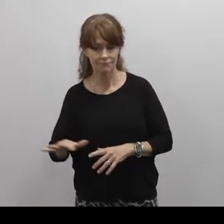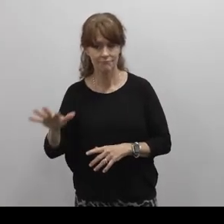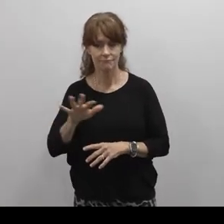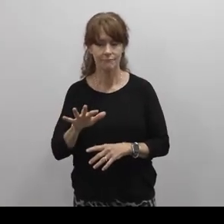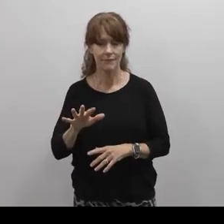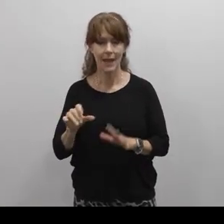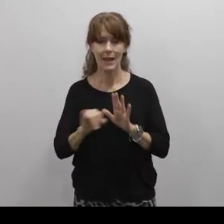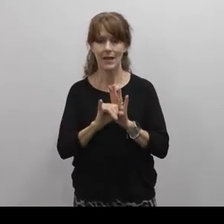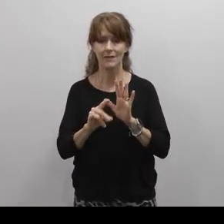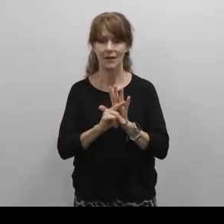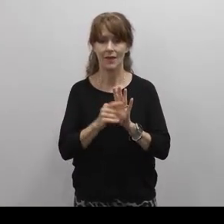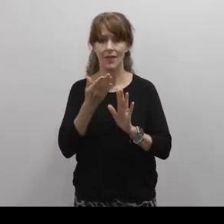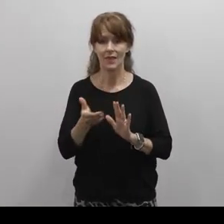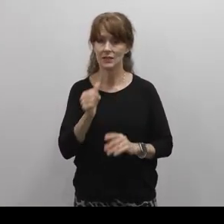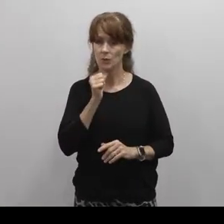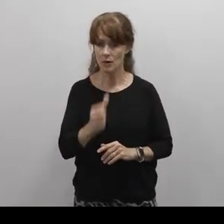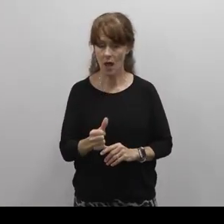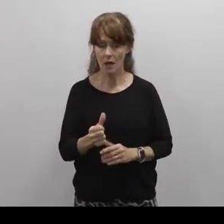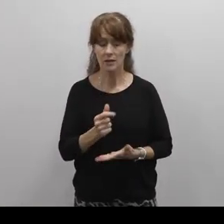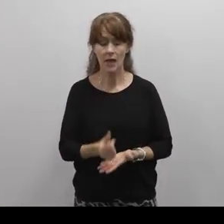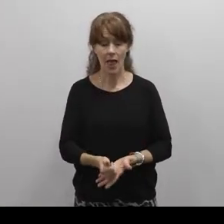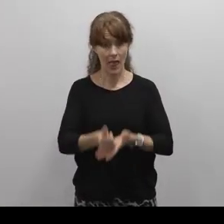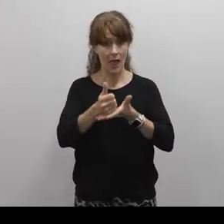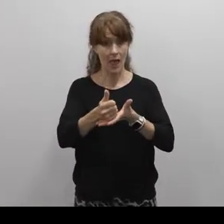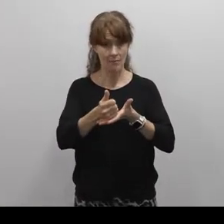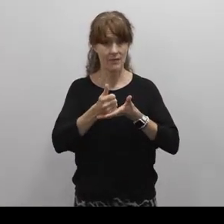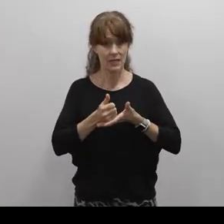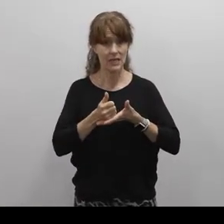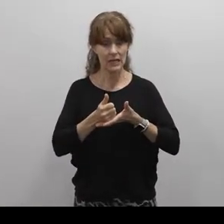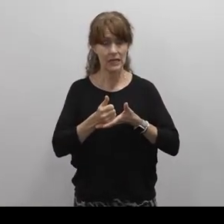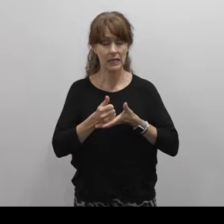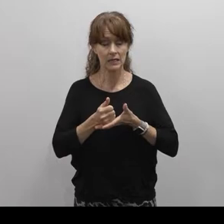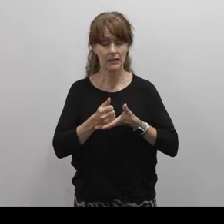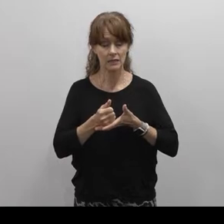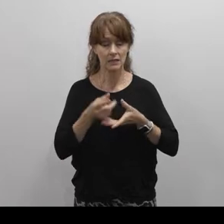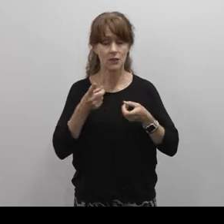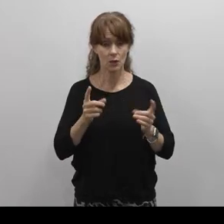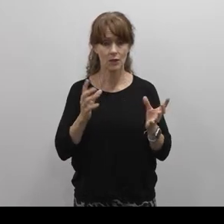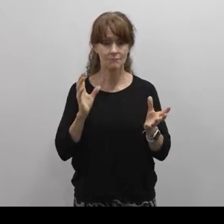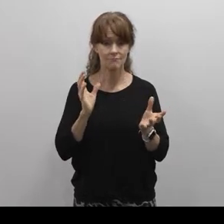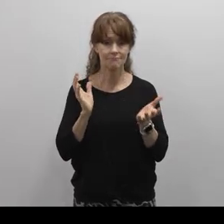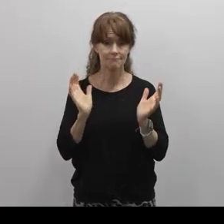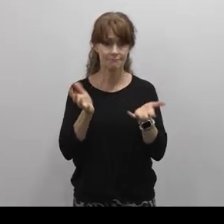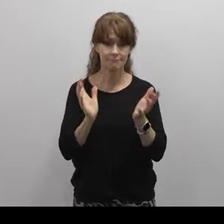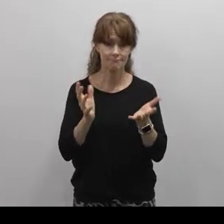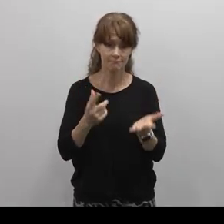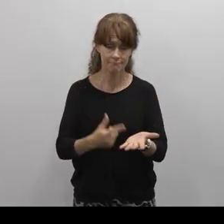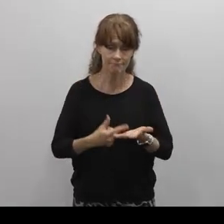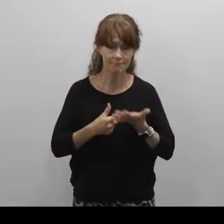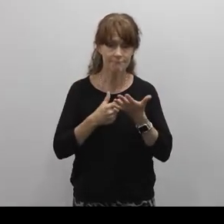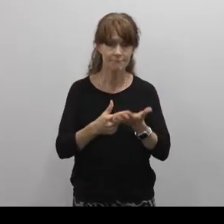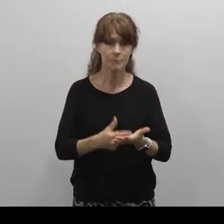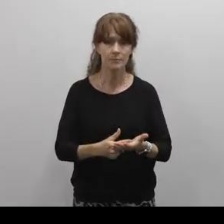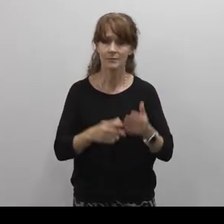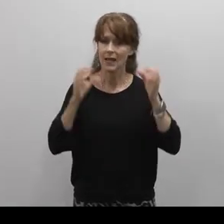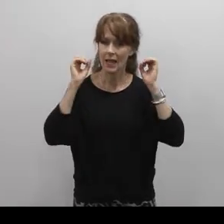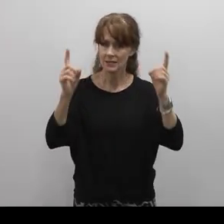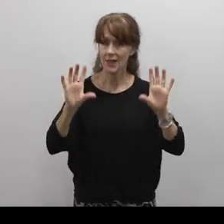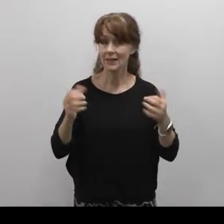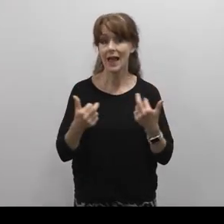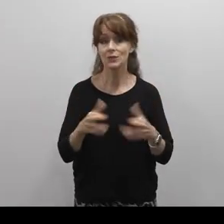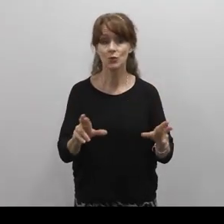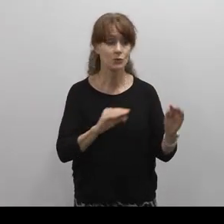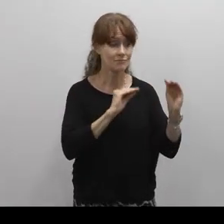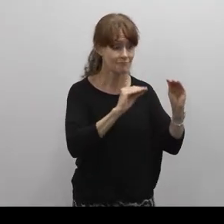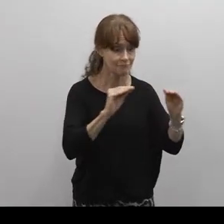doing, right? And really helping us via those particular discussions, tying in the educational components, right? So what are we doing in the classroom to